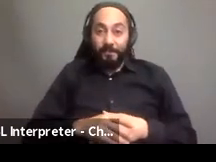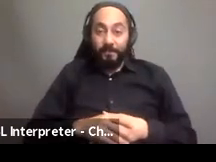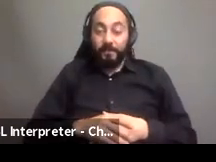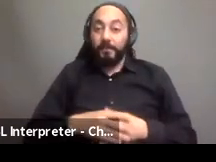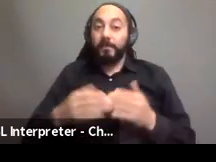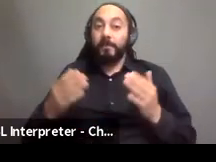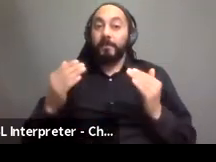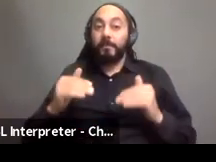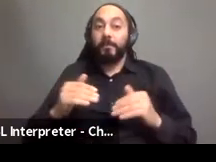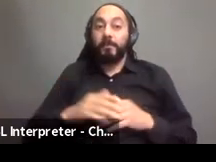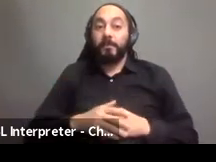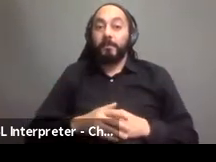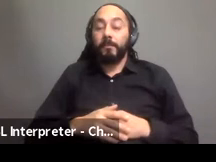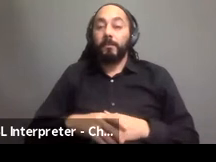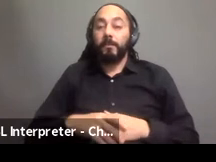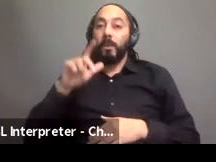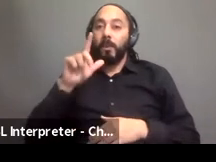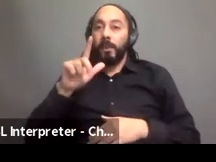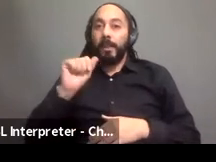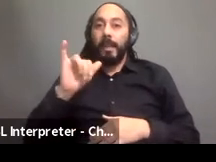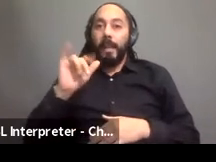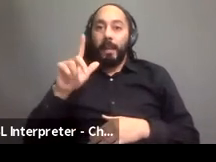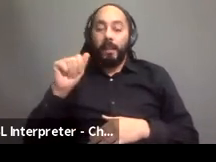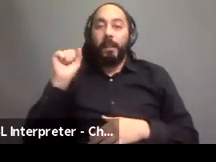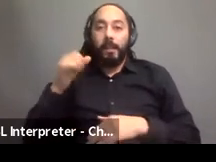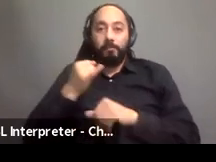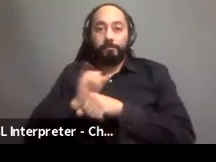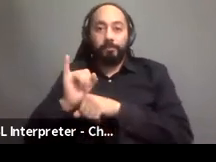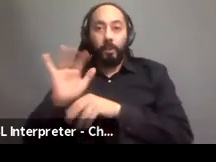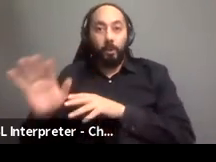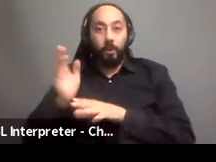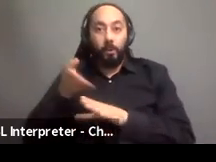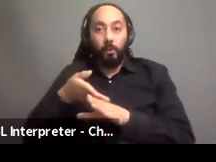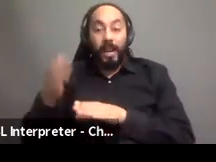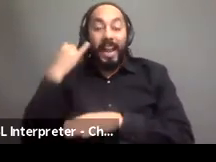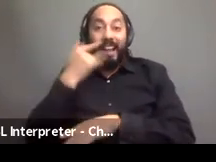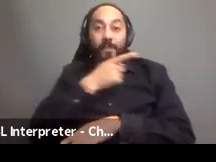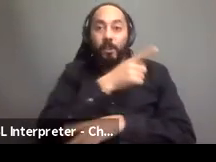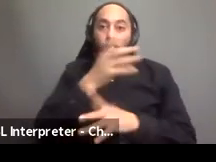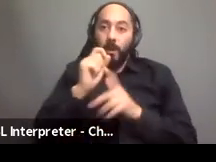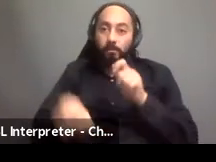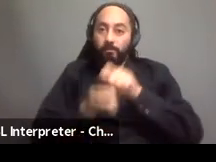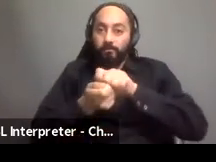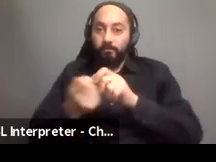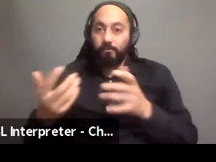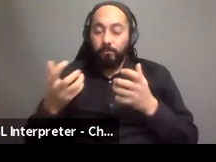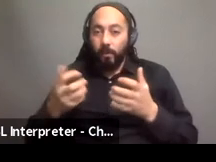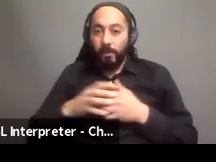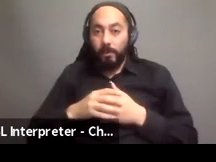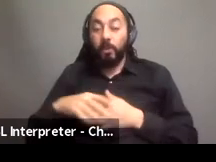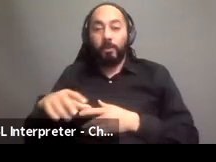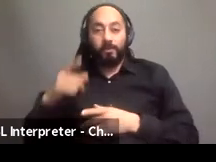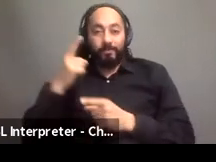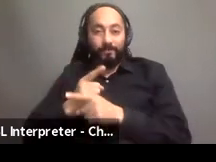could be jeopardizing their career if the coworker wanted to retaliate. Yes. Yeah, exactly. So that kind of connects to the last point, right?